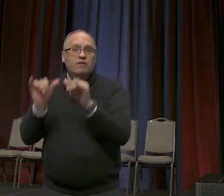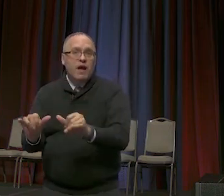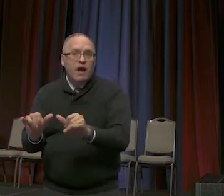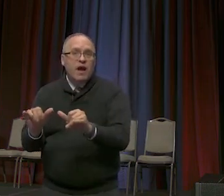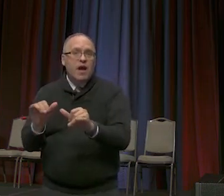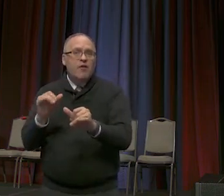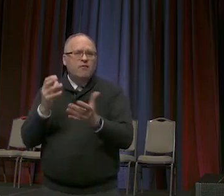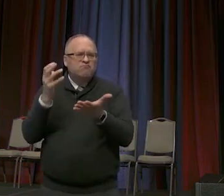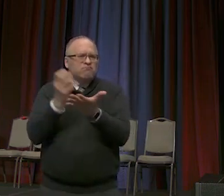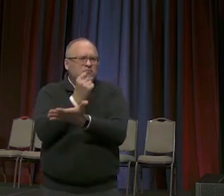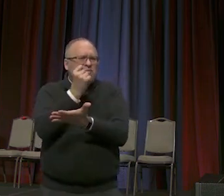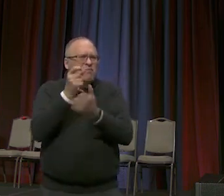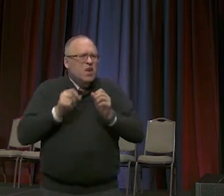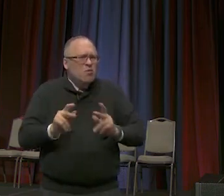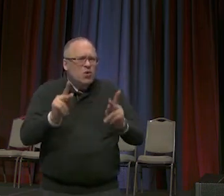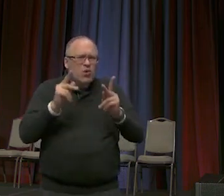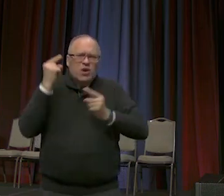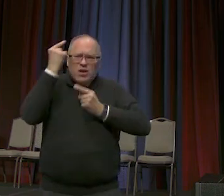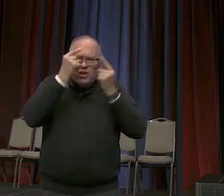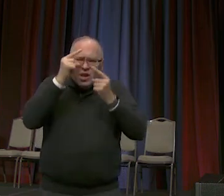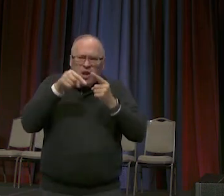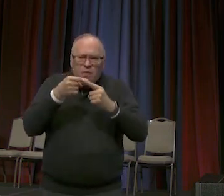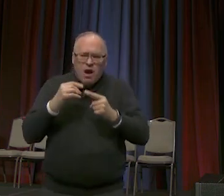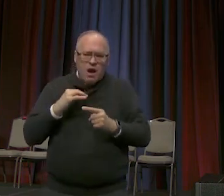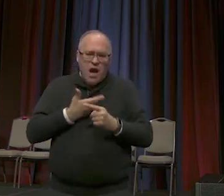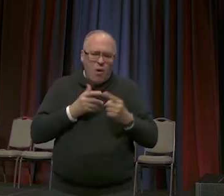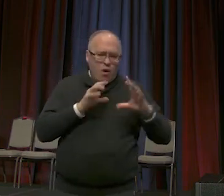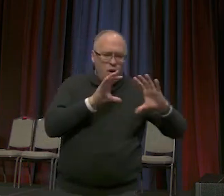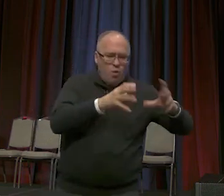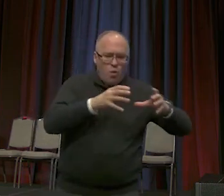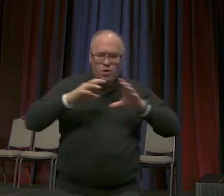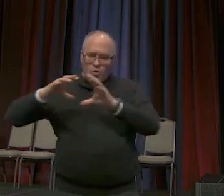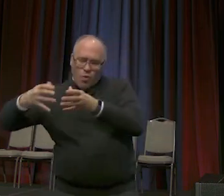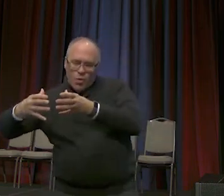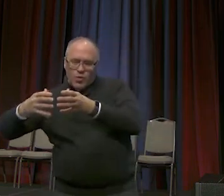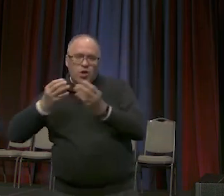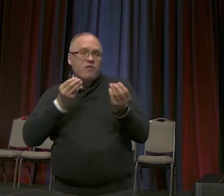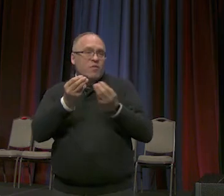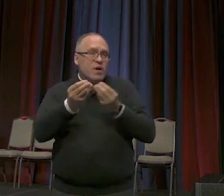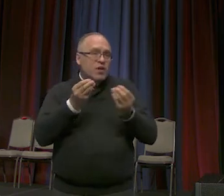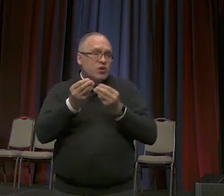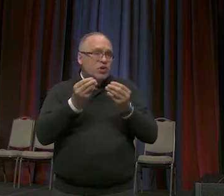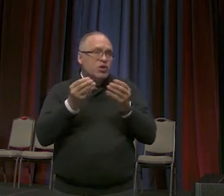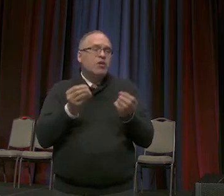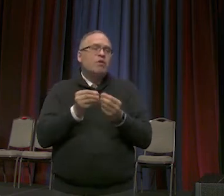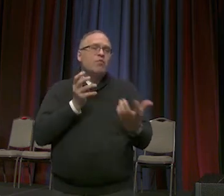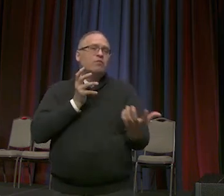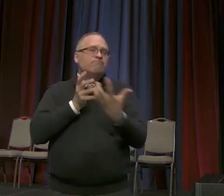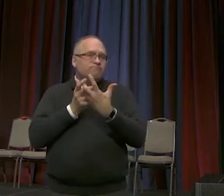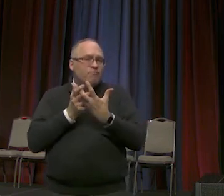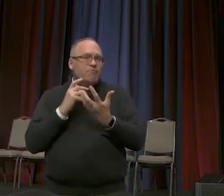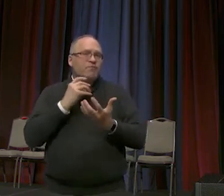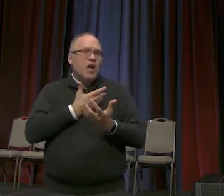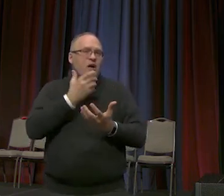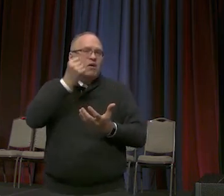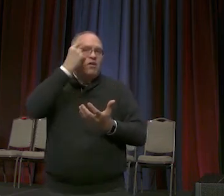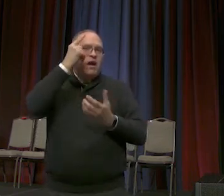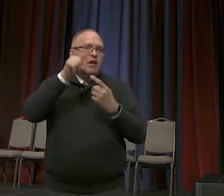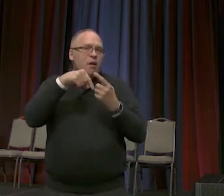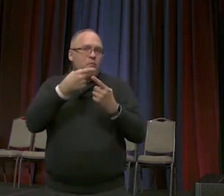opportunity to restructure our orders of ministry to align them more fully with our theology of